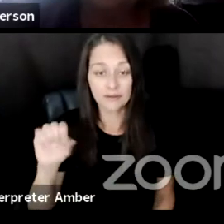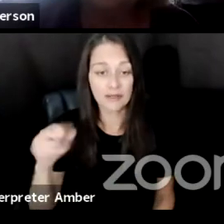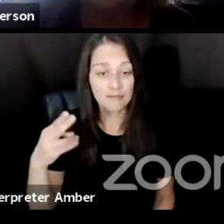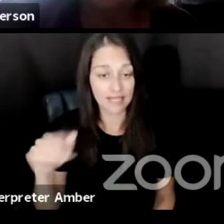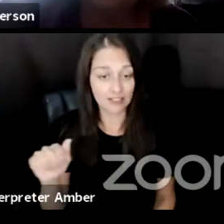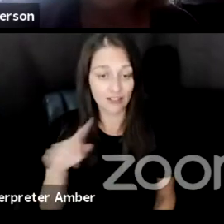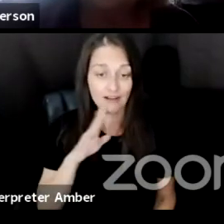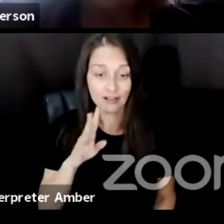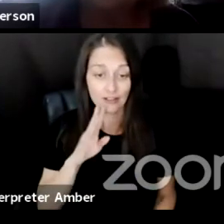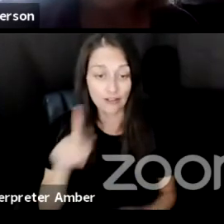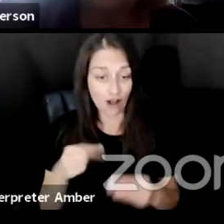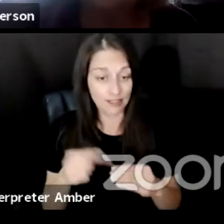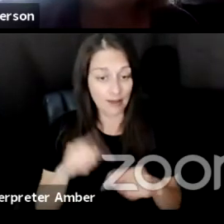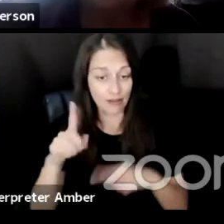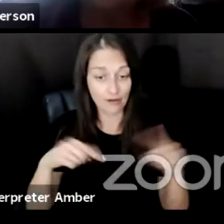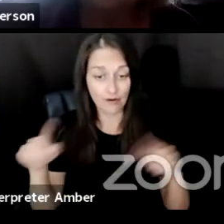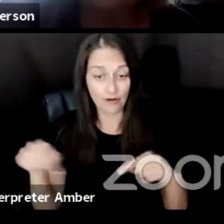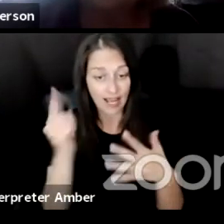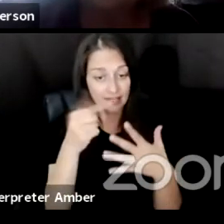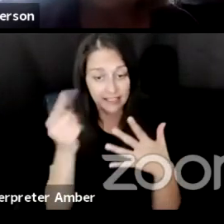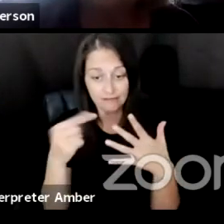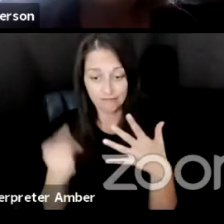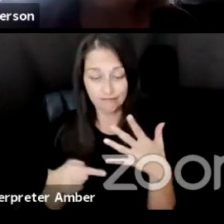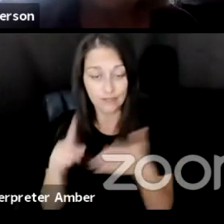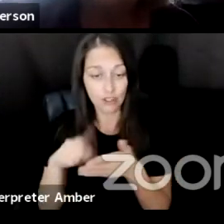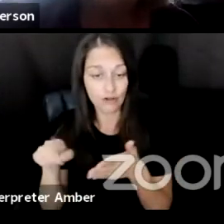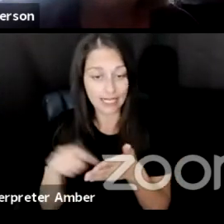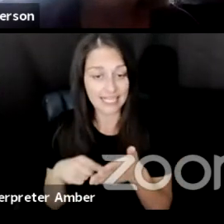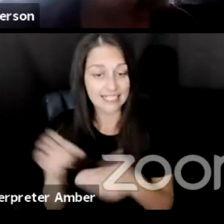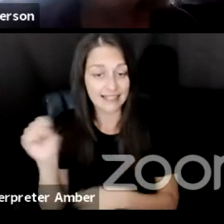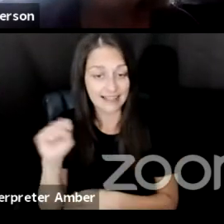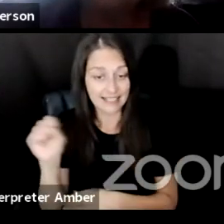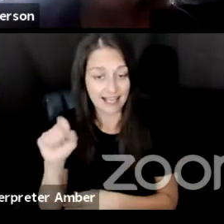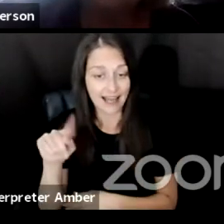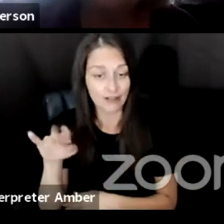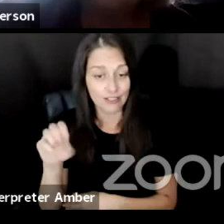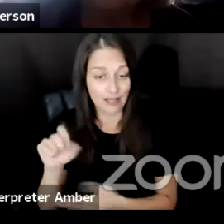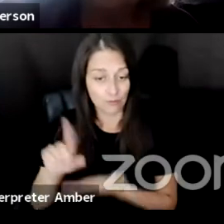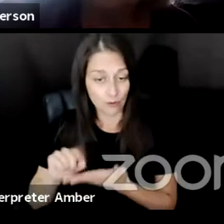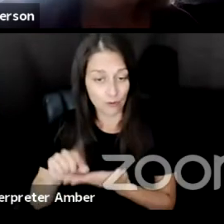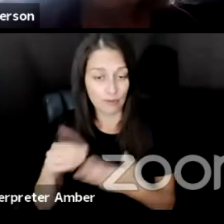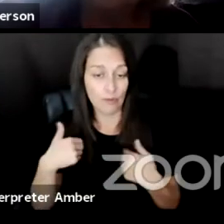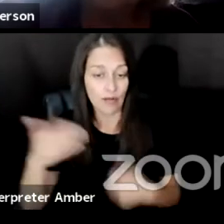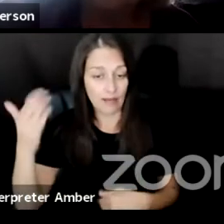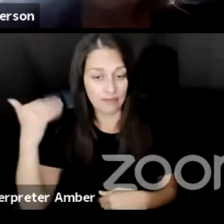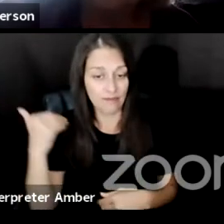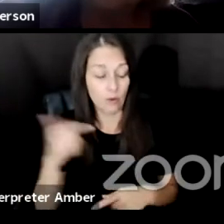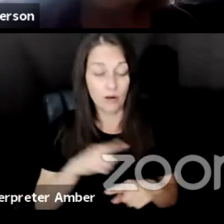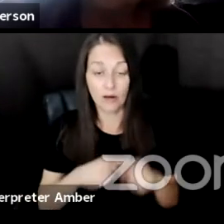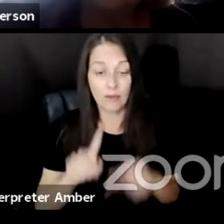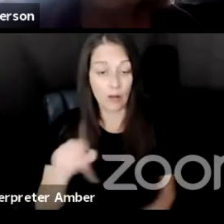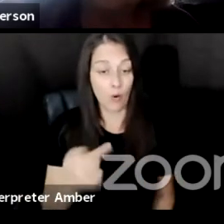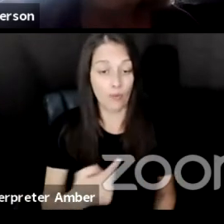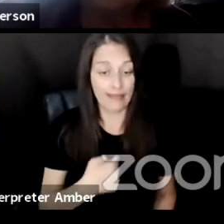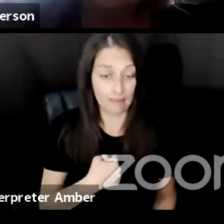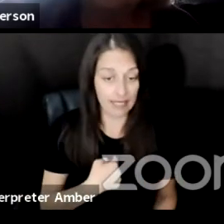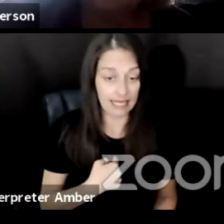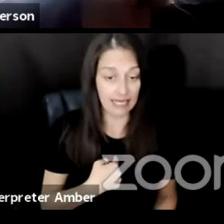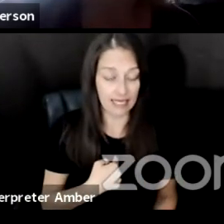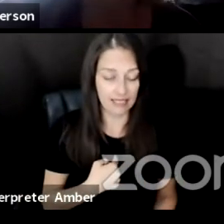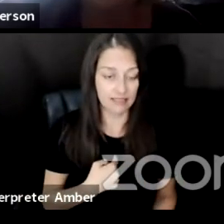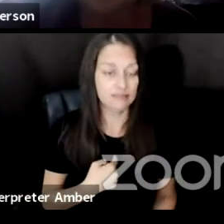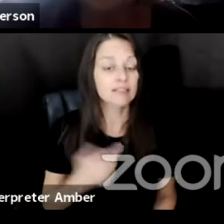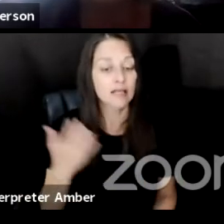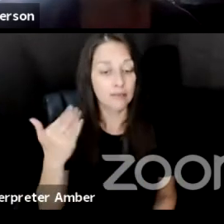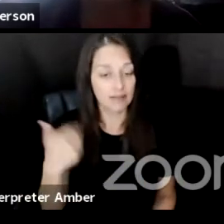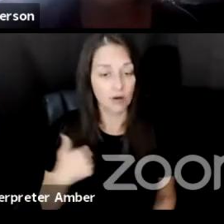at the Seattle Times. It's always just been me covering like everything. I did have a coworker